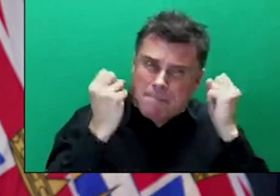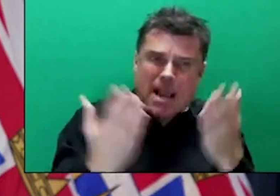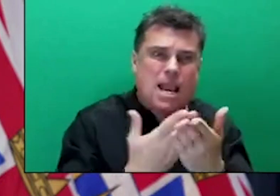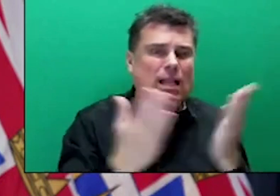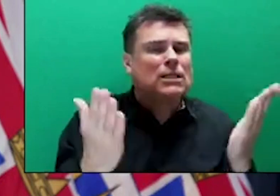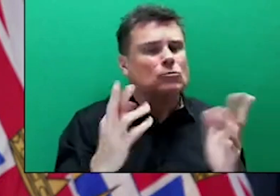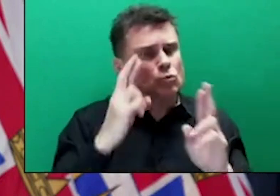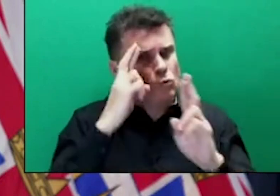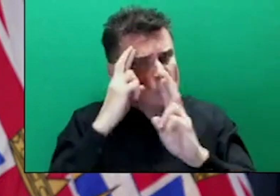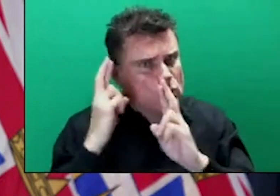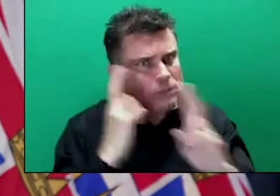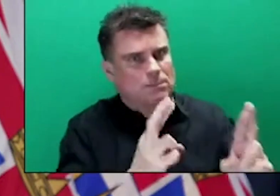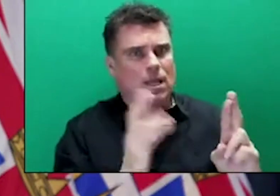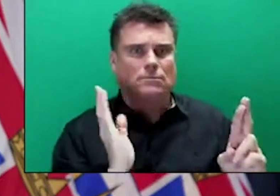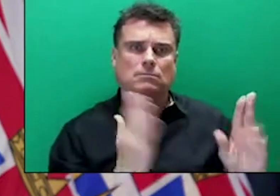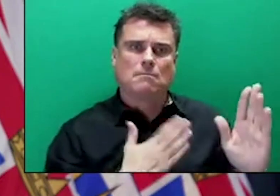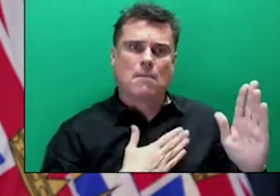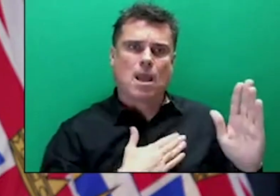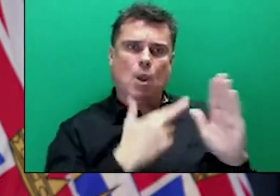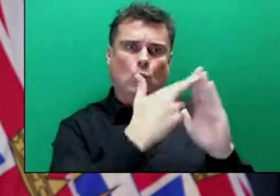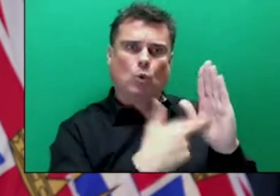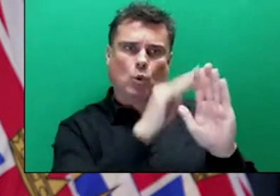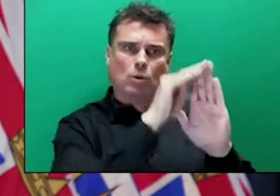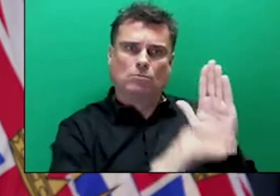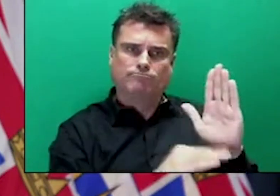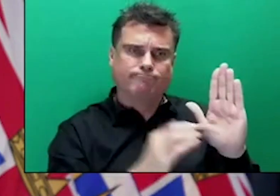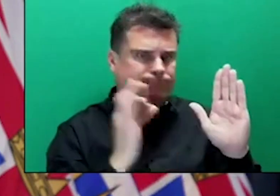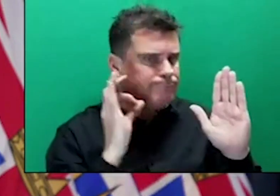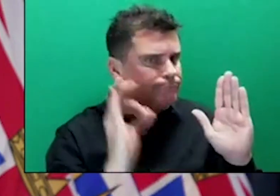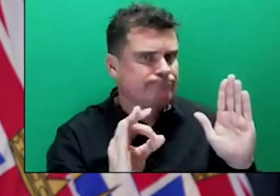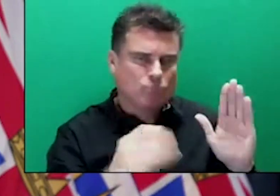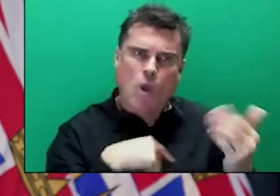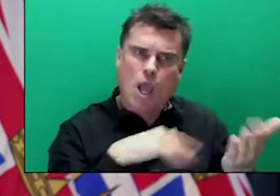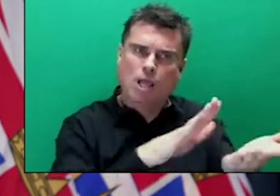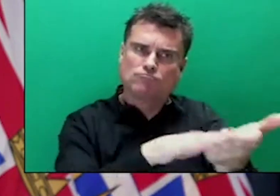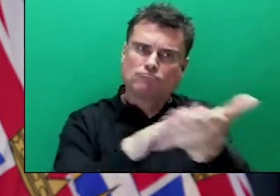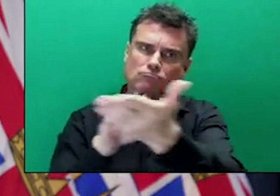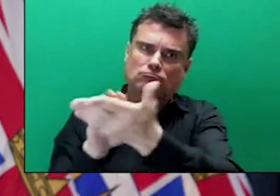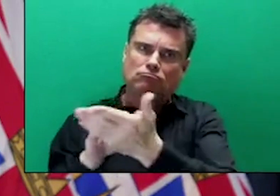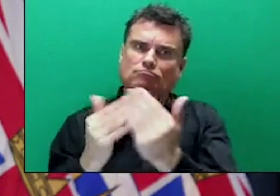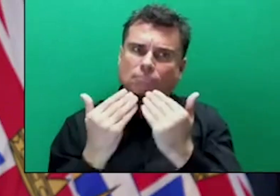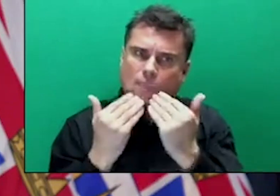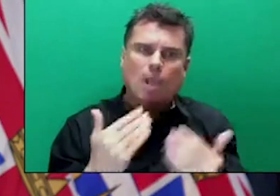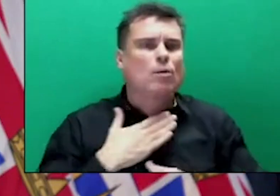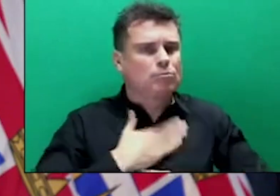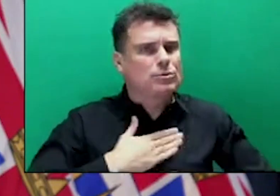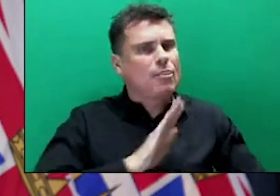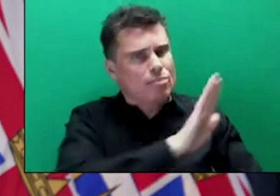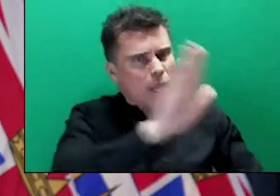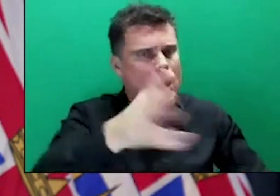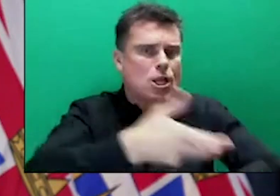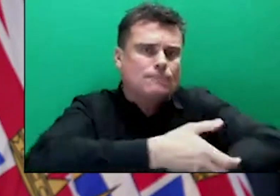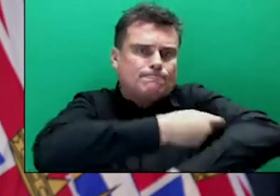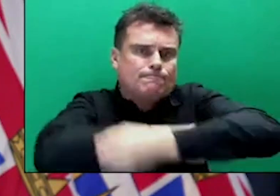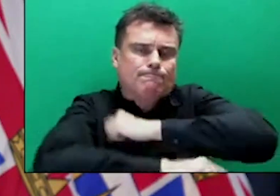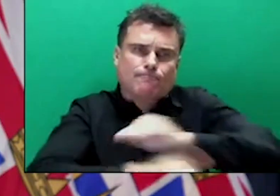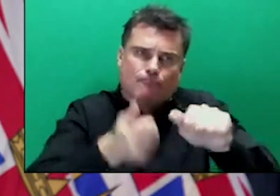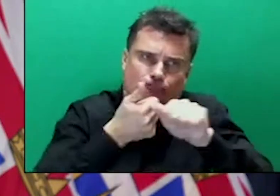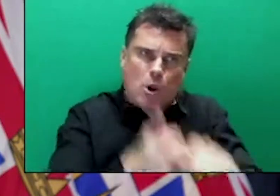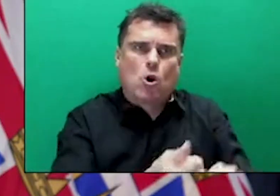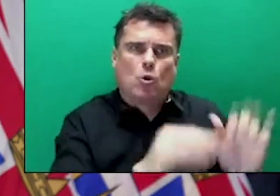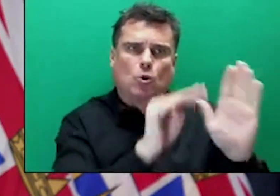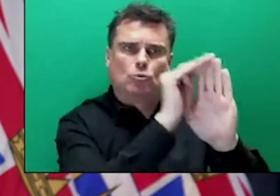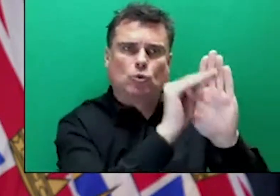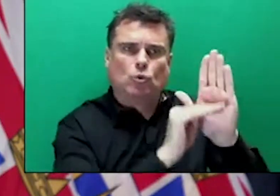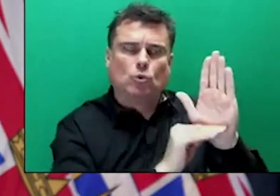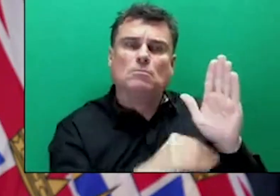their faith. And we see more and more of that. We have had the privilege of meeting with faith leaders around the province, talking to them